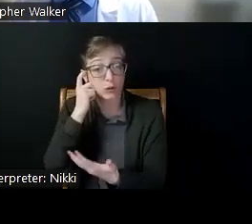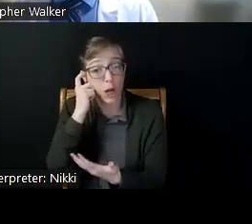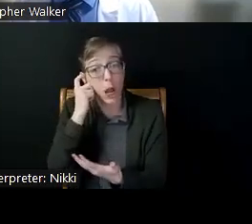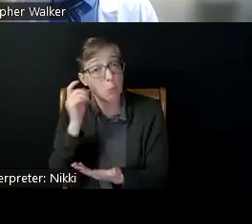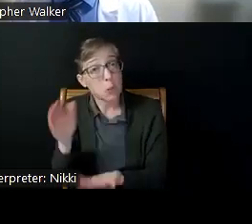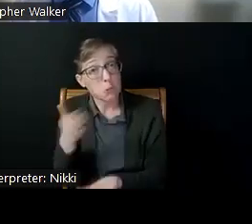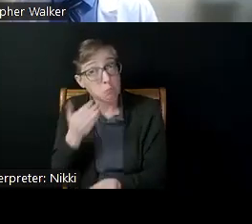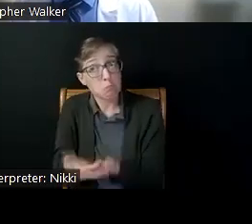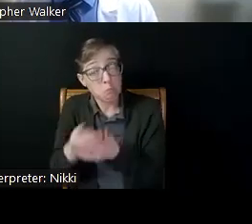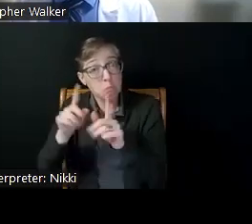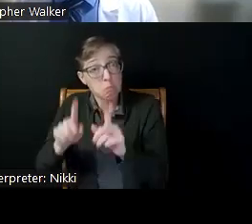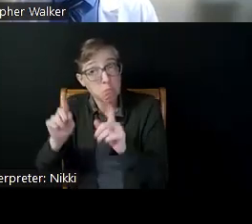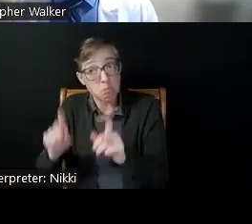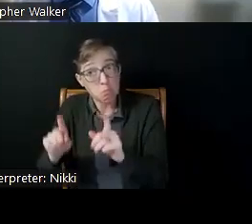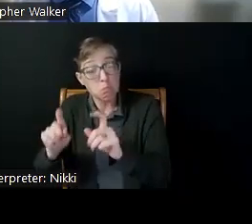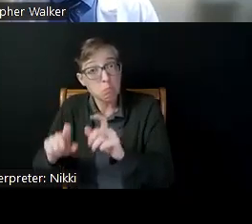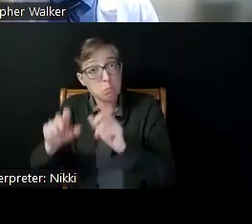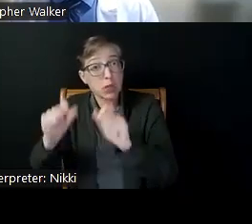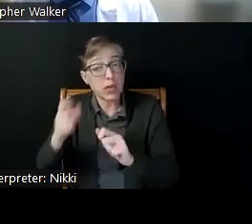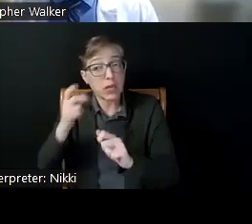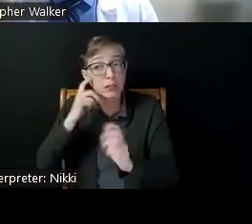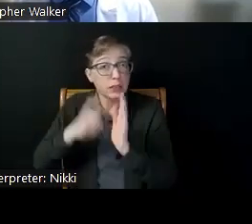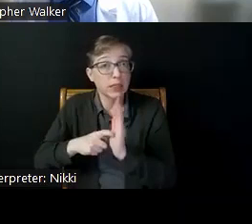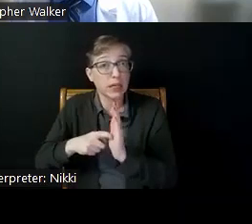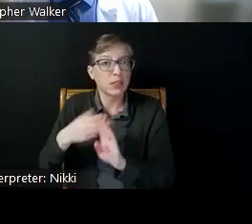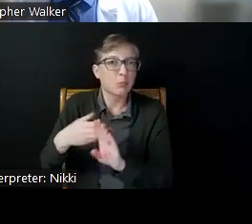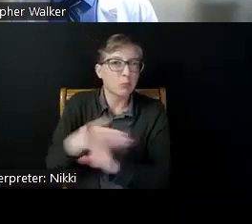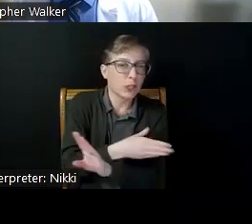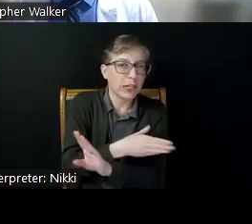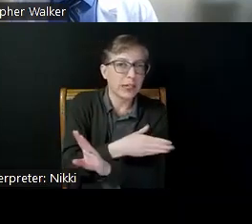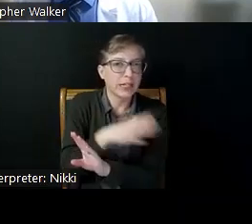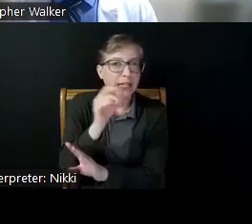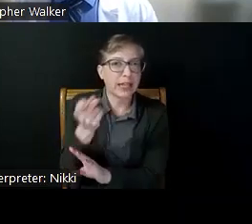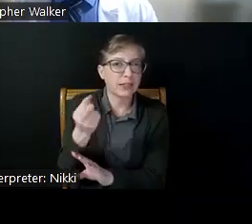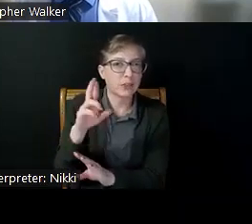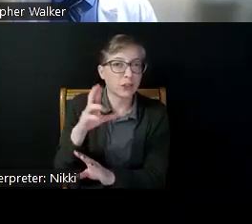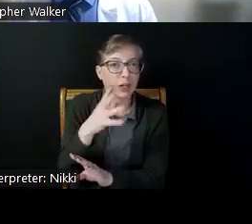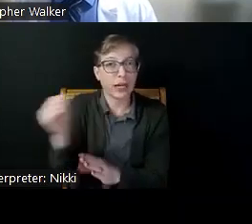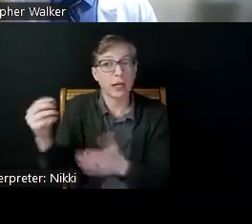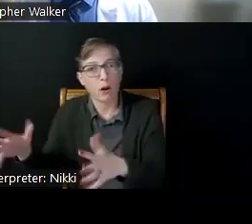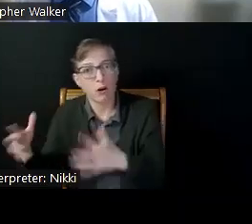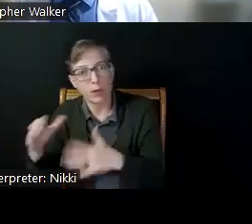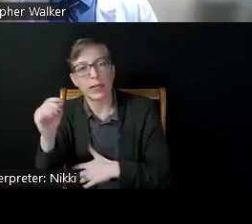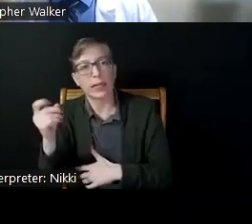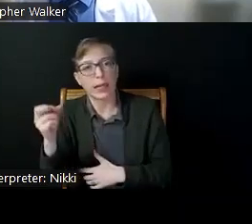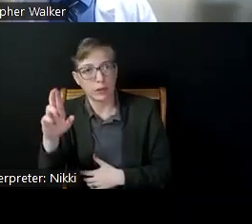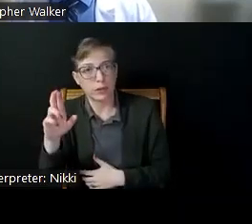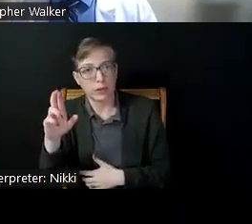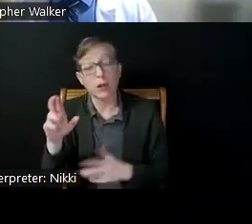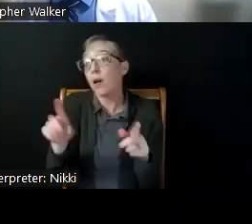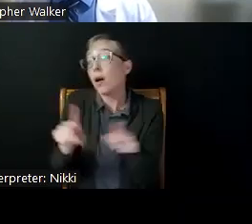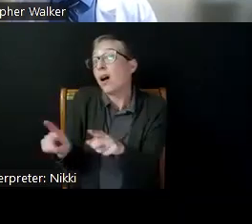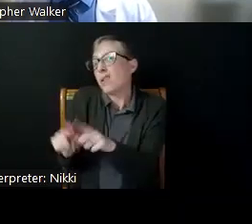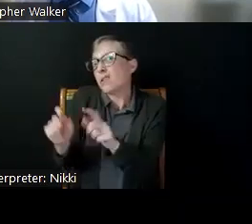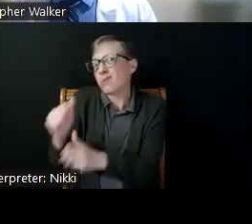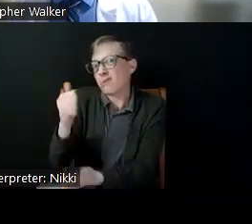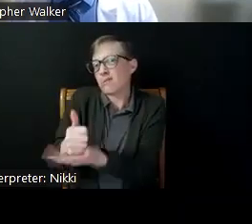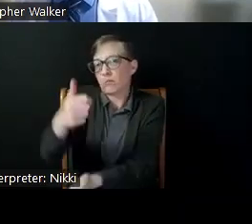cancer and precancerous lesions. And it's therapeutic. It can treat precancerous lesions before they turn into